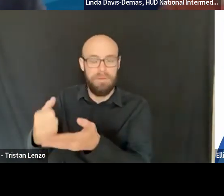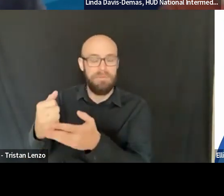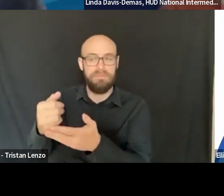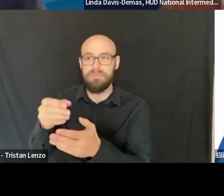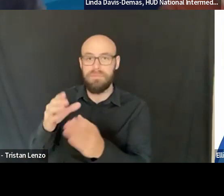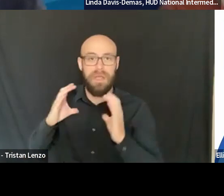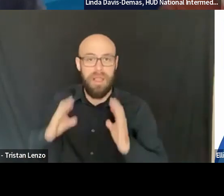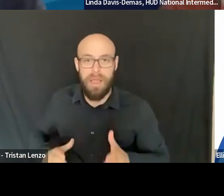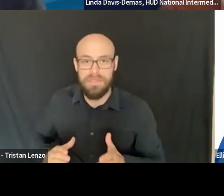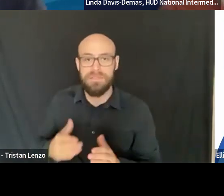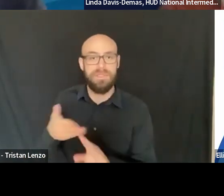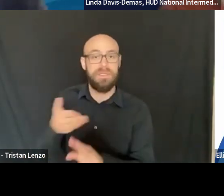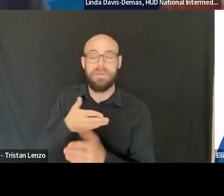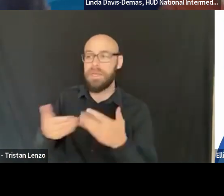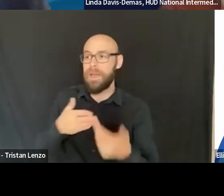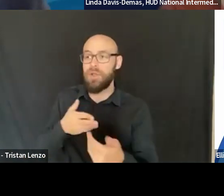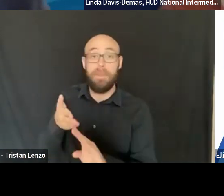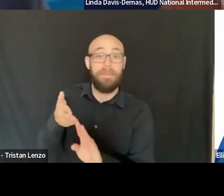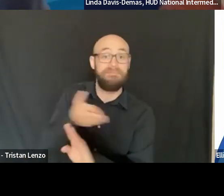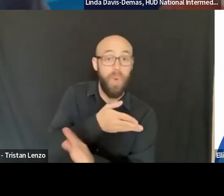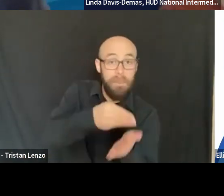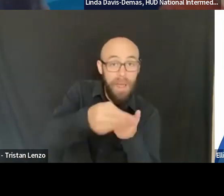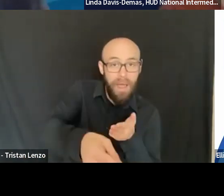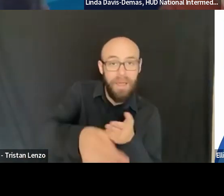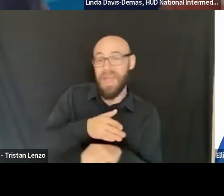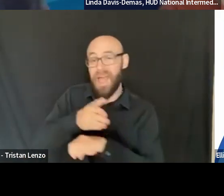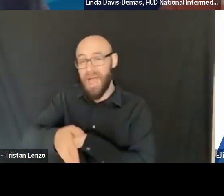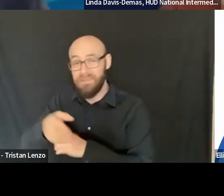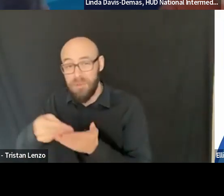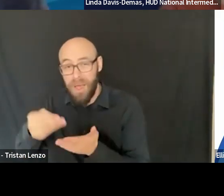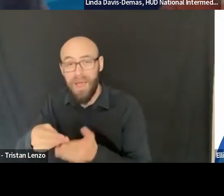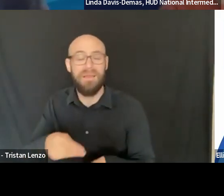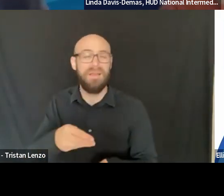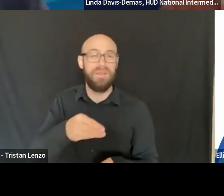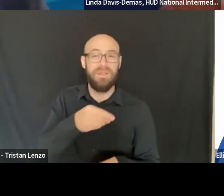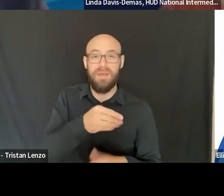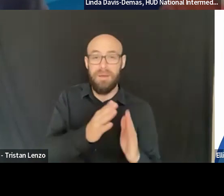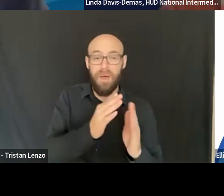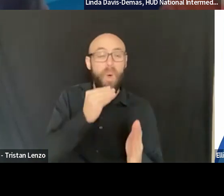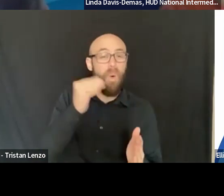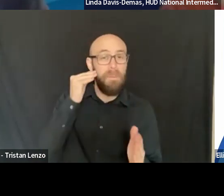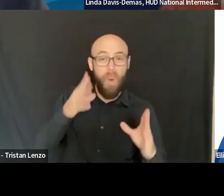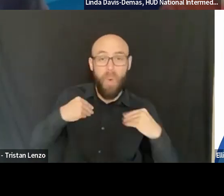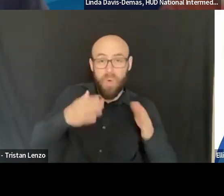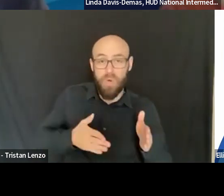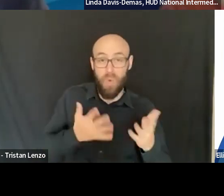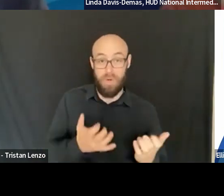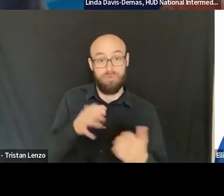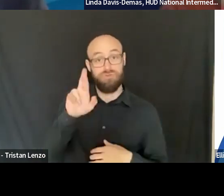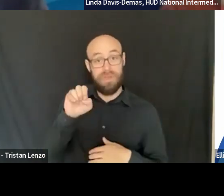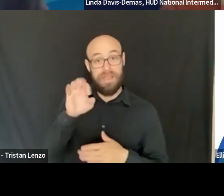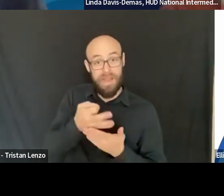pre-purchase, post-purchase, trying to refinance, trying to find an affordable rental. And that's another thing, we've